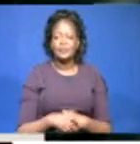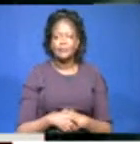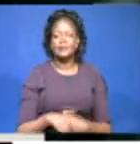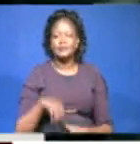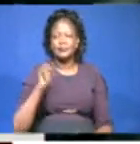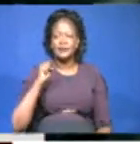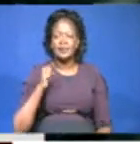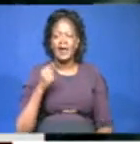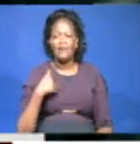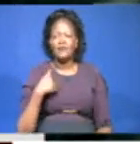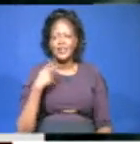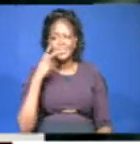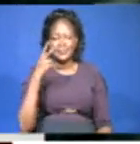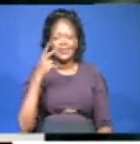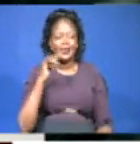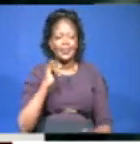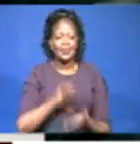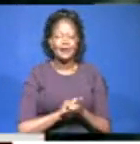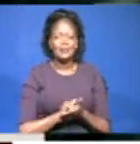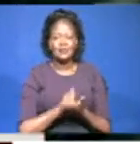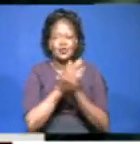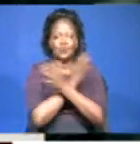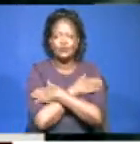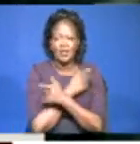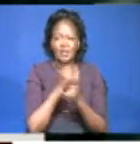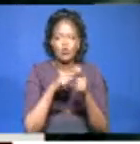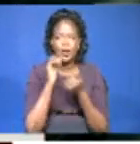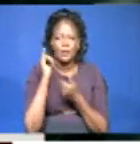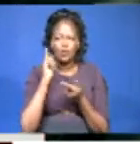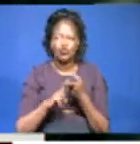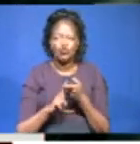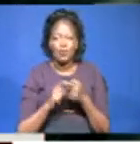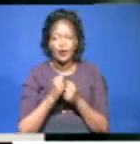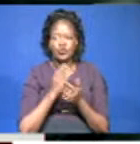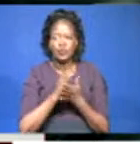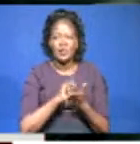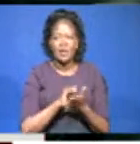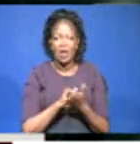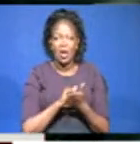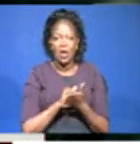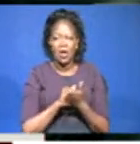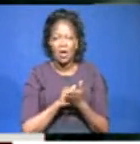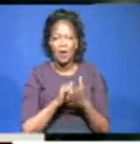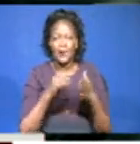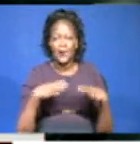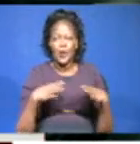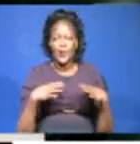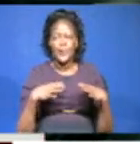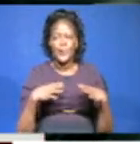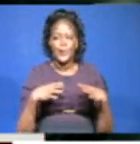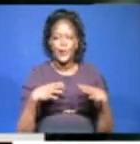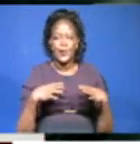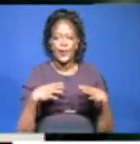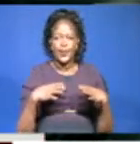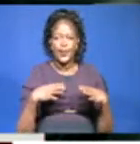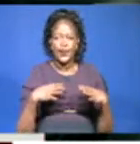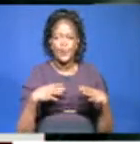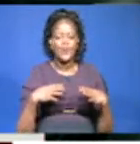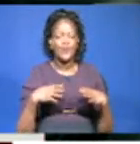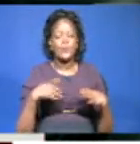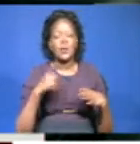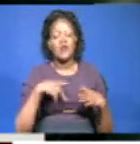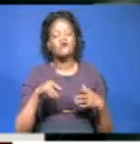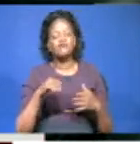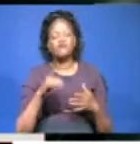have noted that, colleagues, and we look forward to ensuring that people are rightfully placed and we are